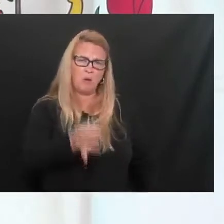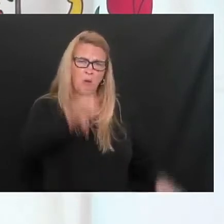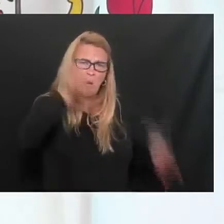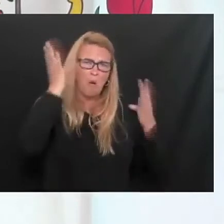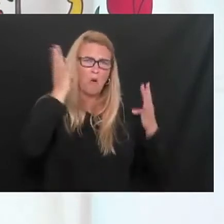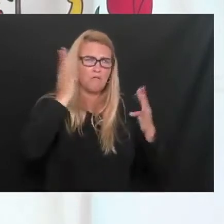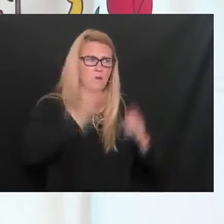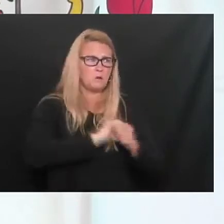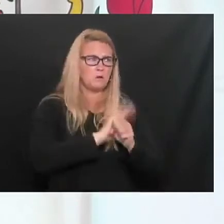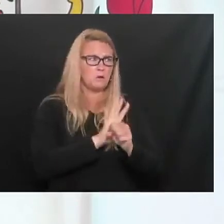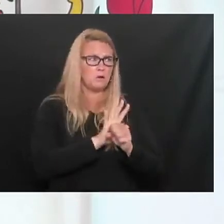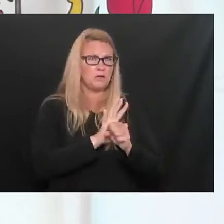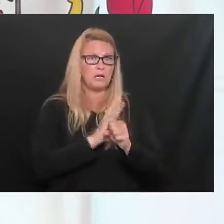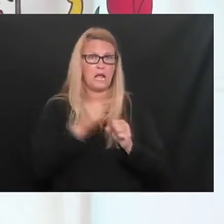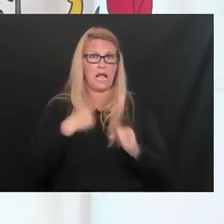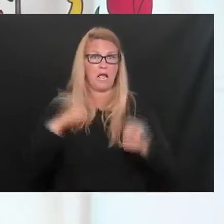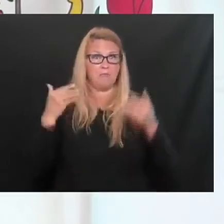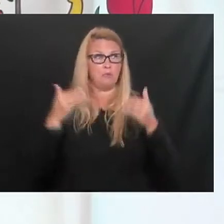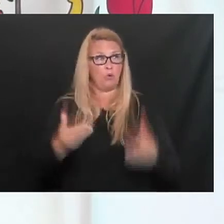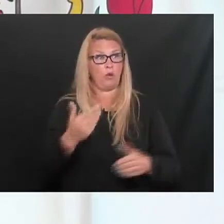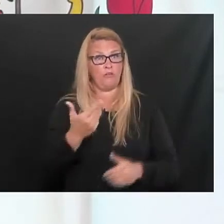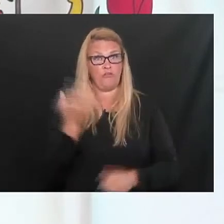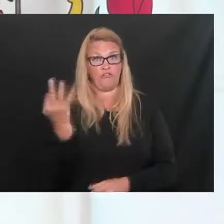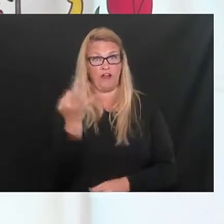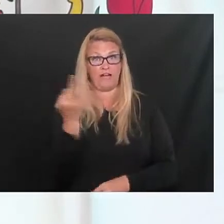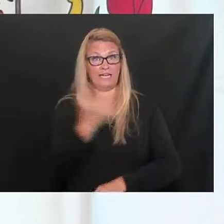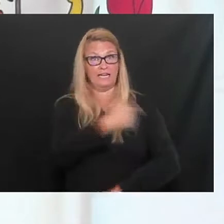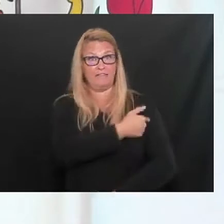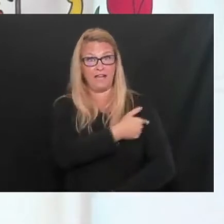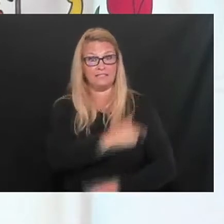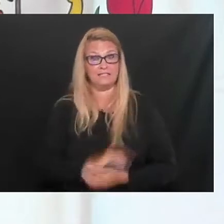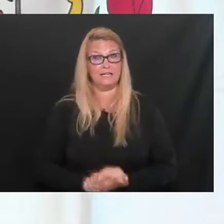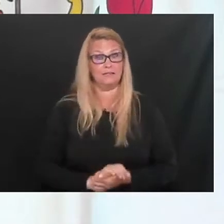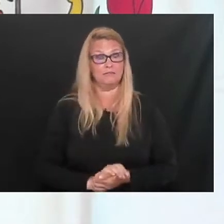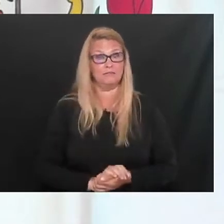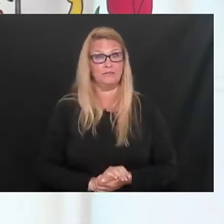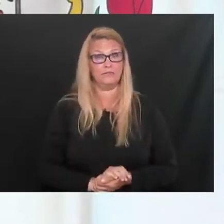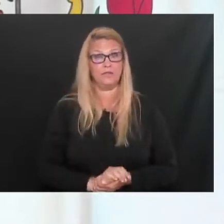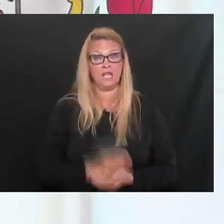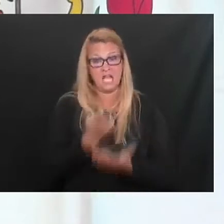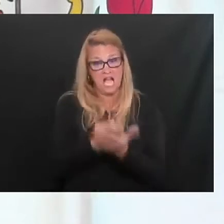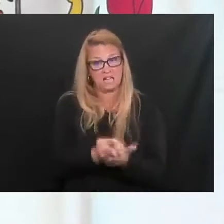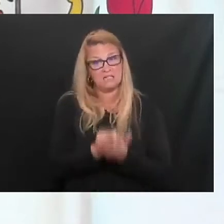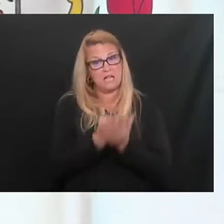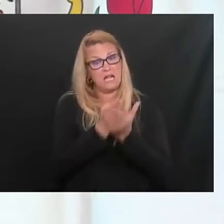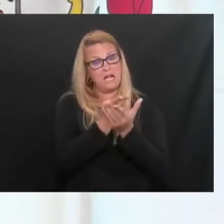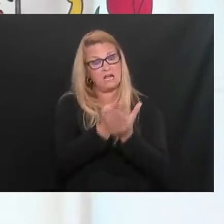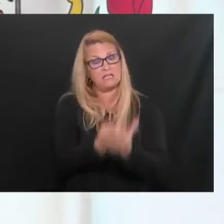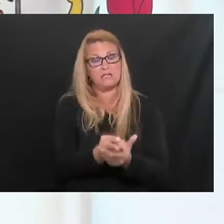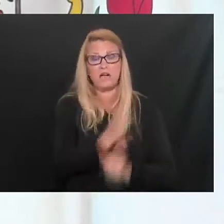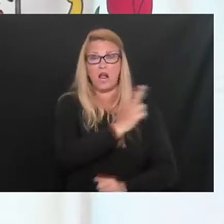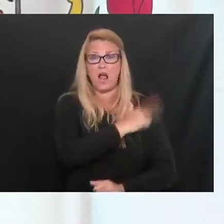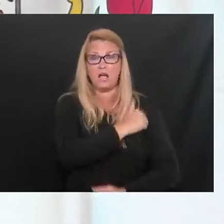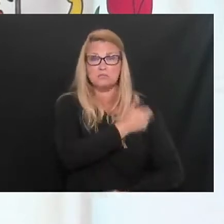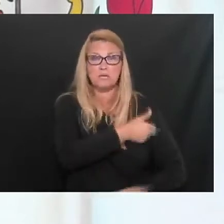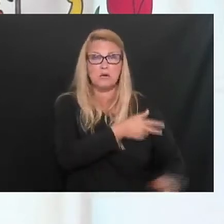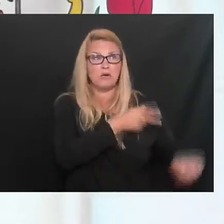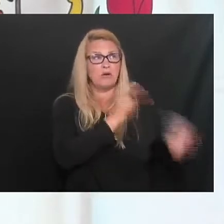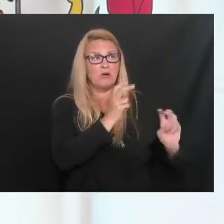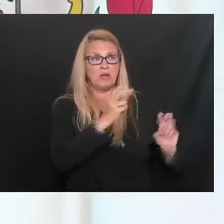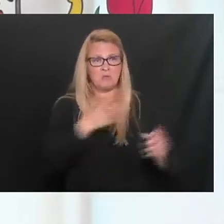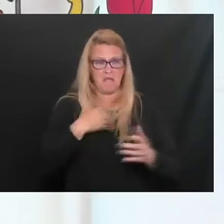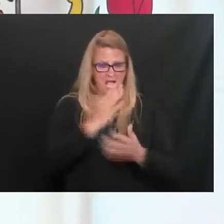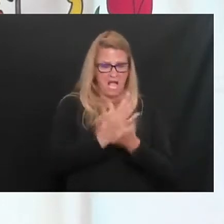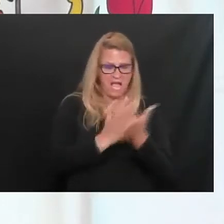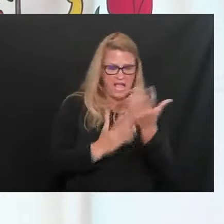and I'm going to get vaccinated on Friday. You know, he said, I laid there in the hospital and I couldn't feel my hands